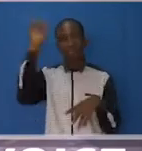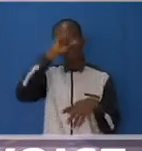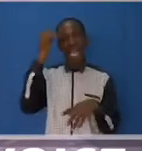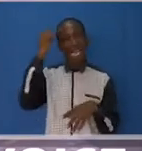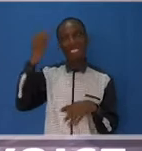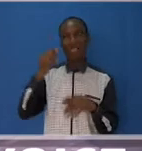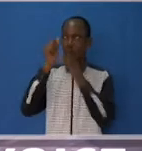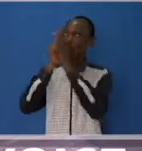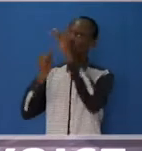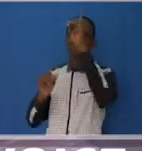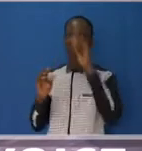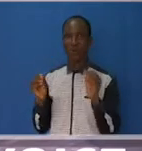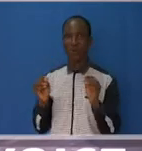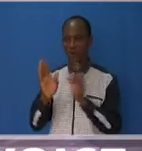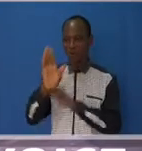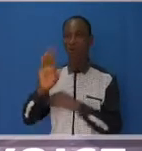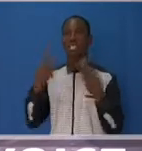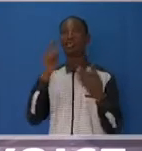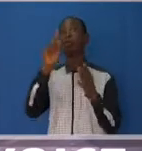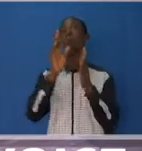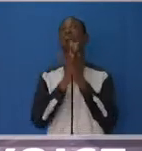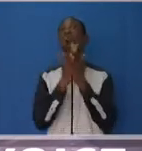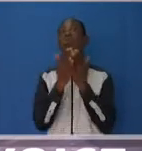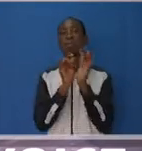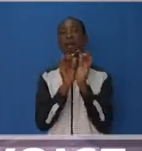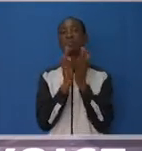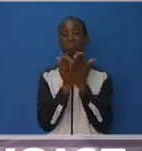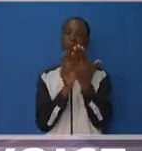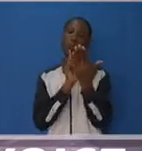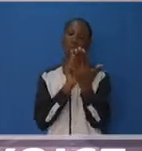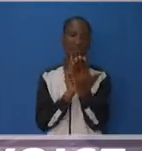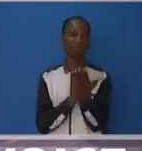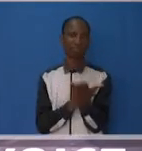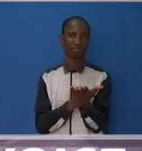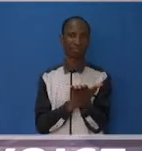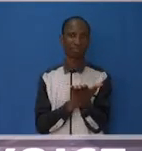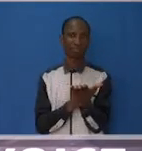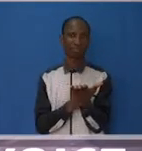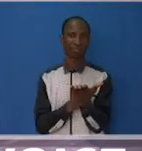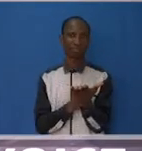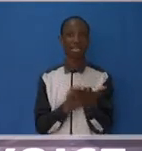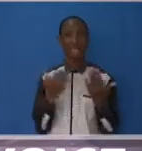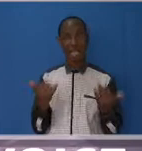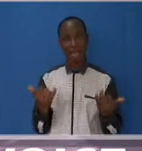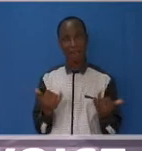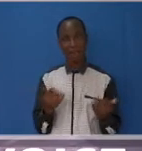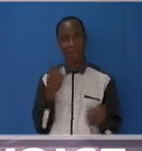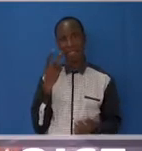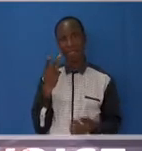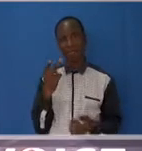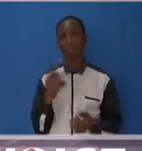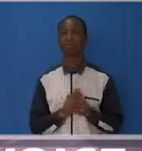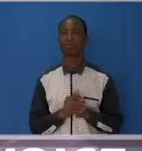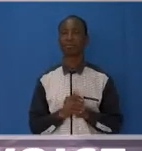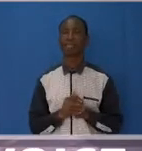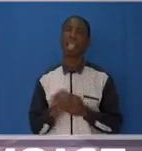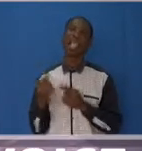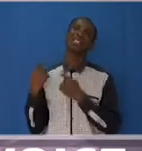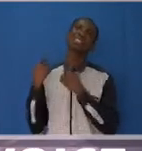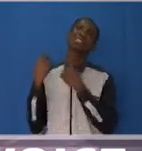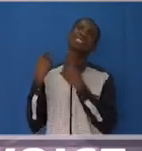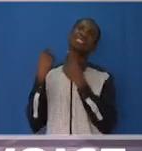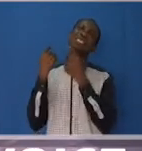yankopon na enigi sembi wo ha ye nemo eche ne sabre se efri wiase mfiti ase